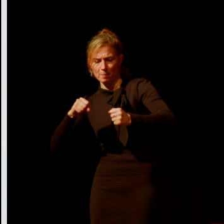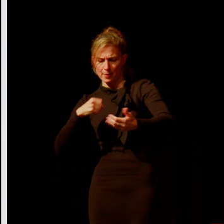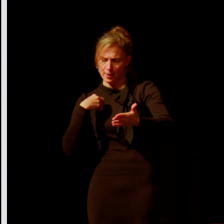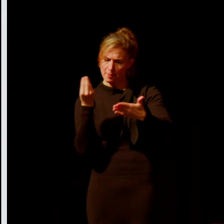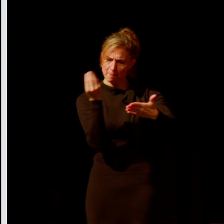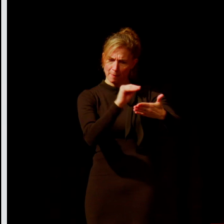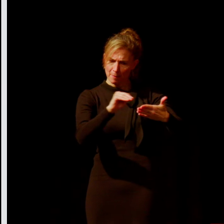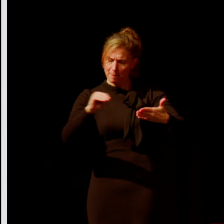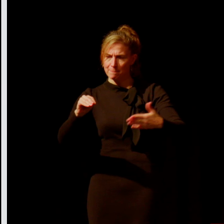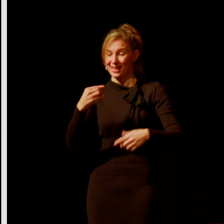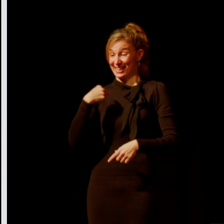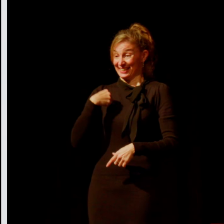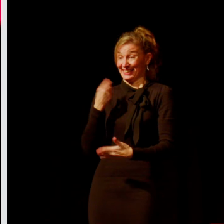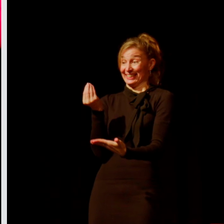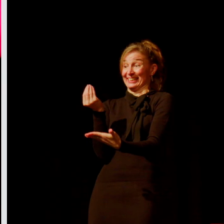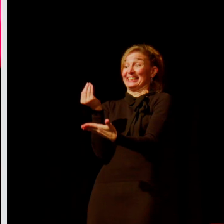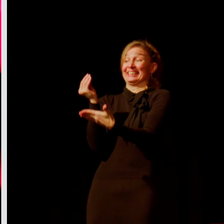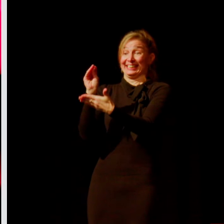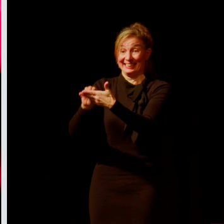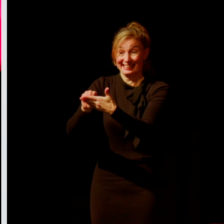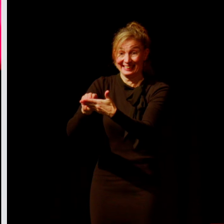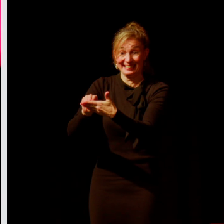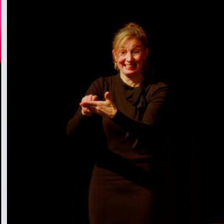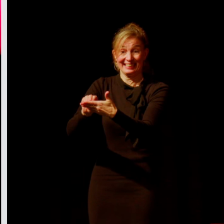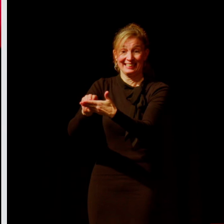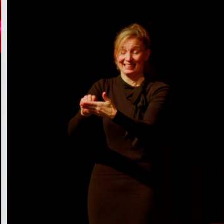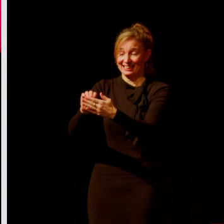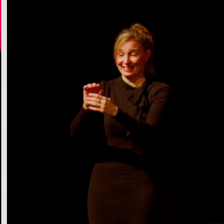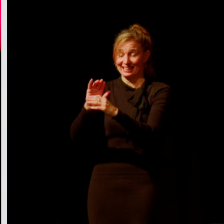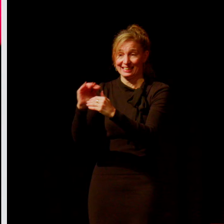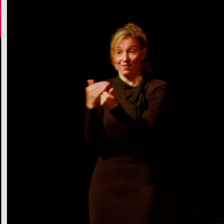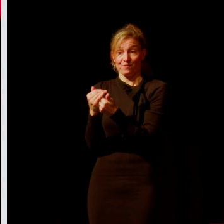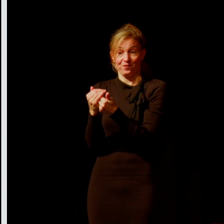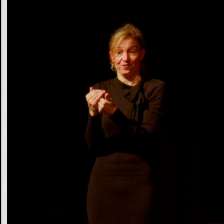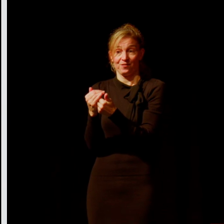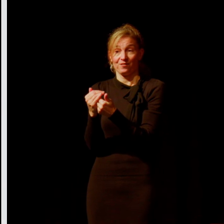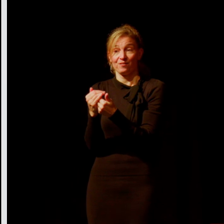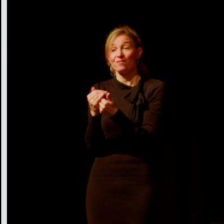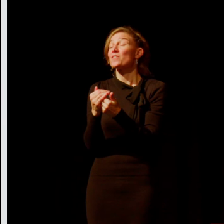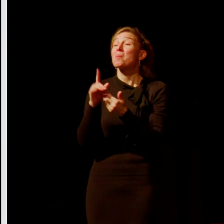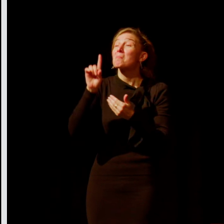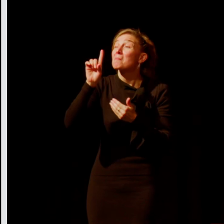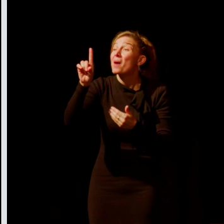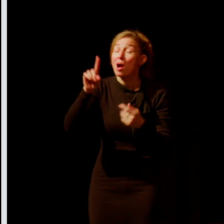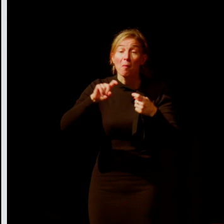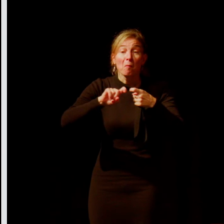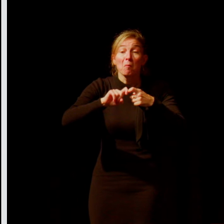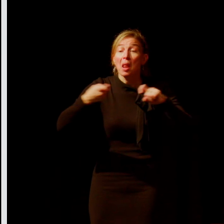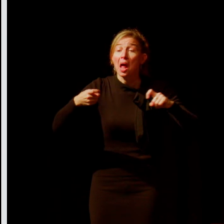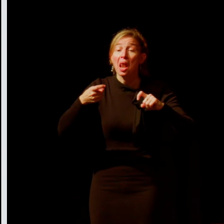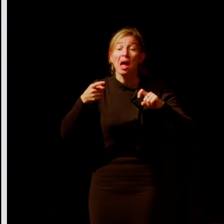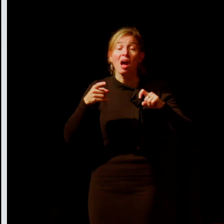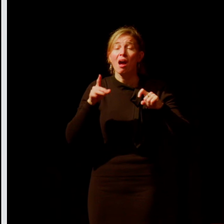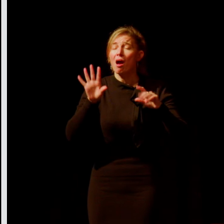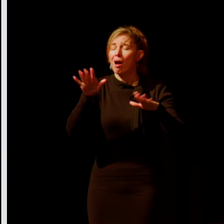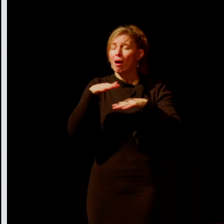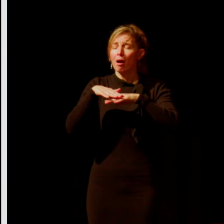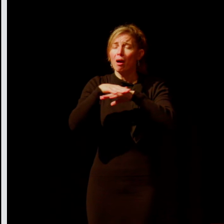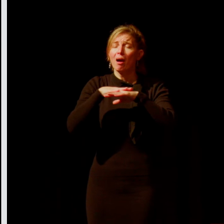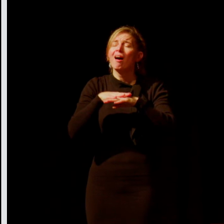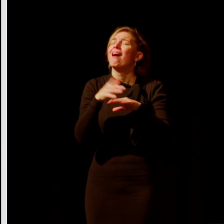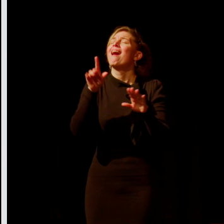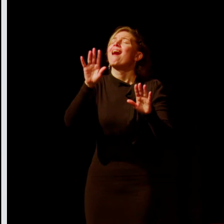And that's just the tip of the blockchain iceberg. You see, blockchain is not just about making transactions easier or